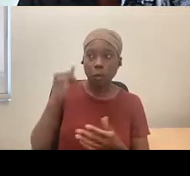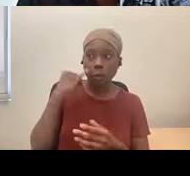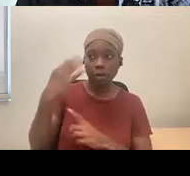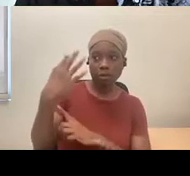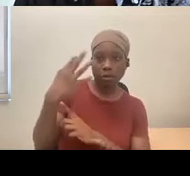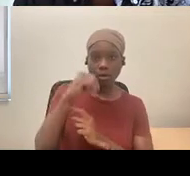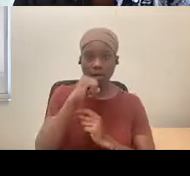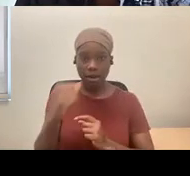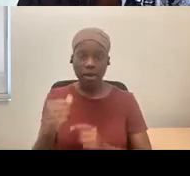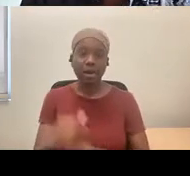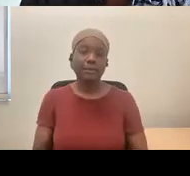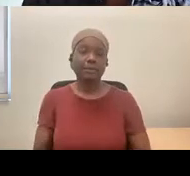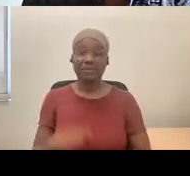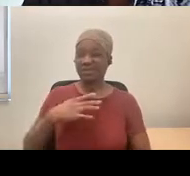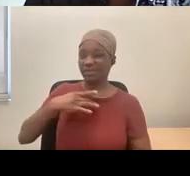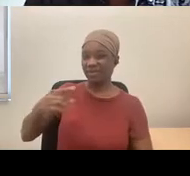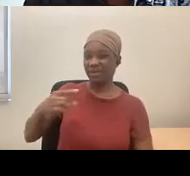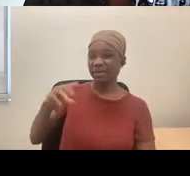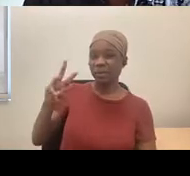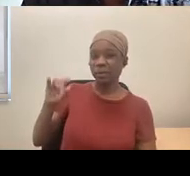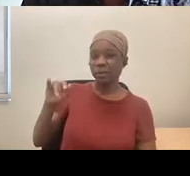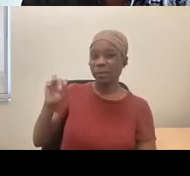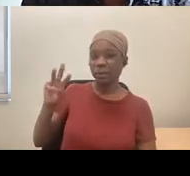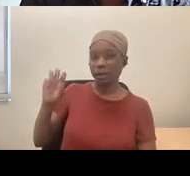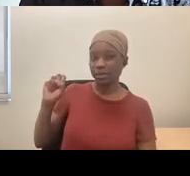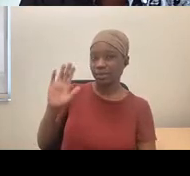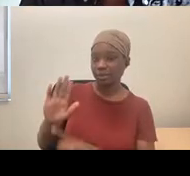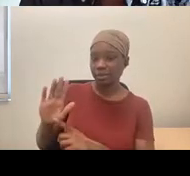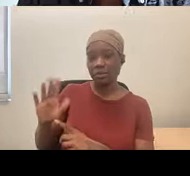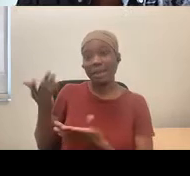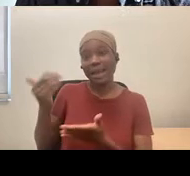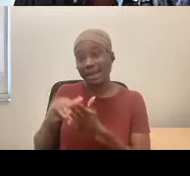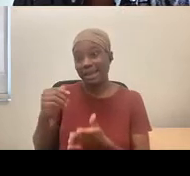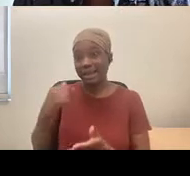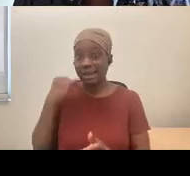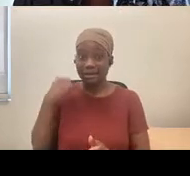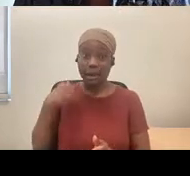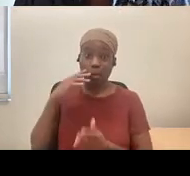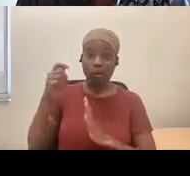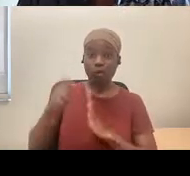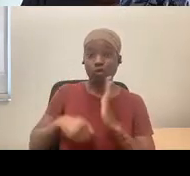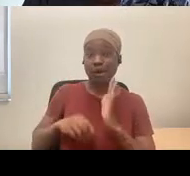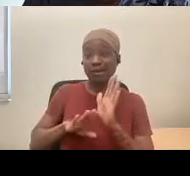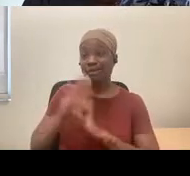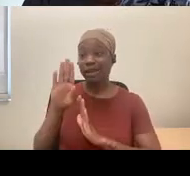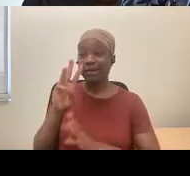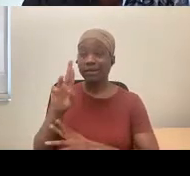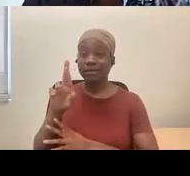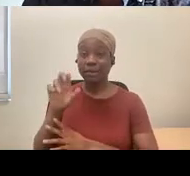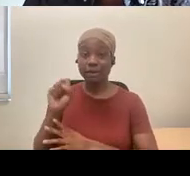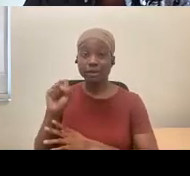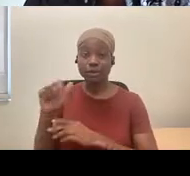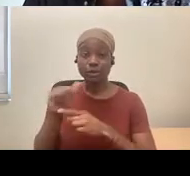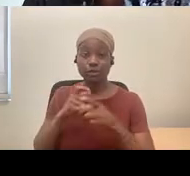So I like that about Windows, but again, if I'm going to write a virus to try to control your Windows devices, I'm going to try to override that menu alert as